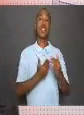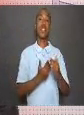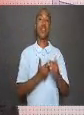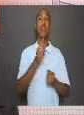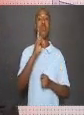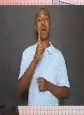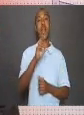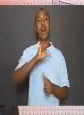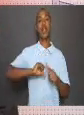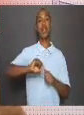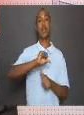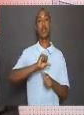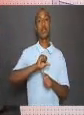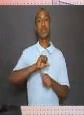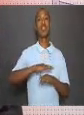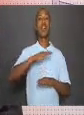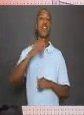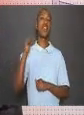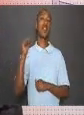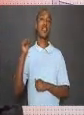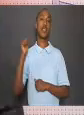of one atom than the other.